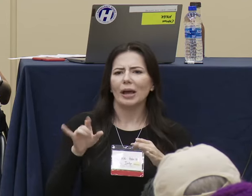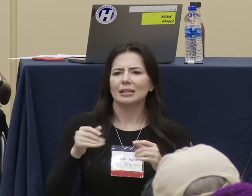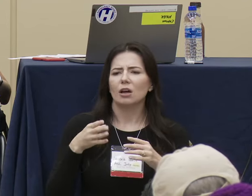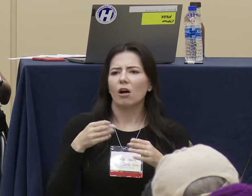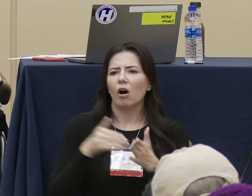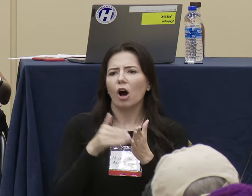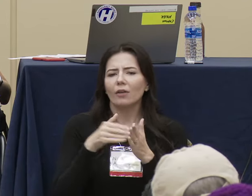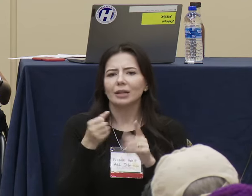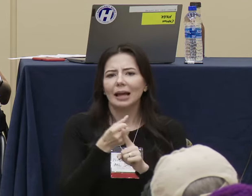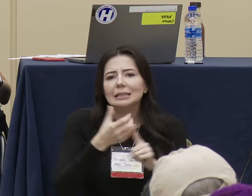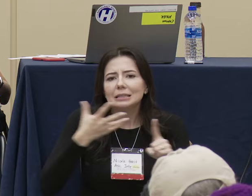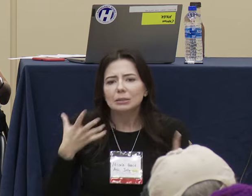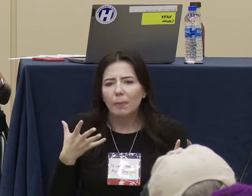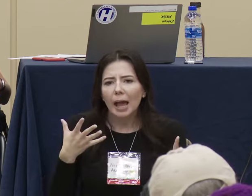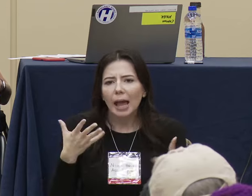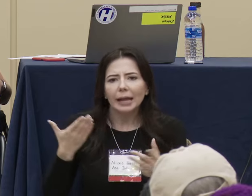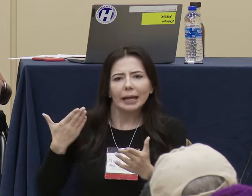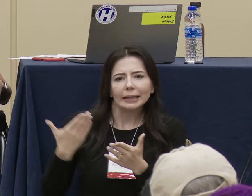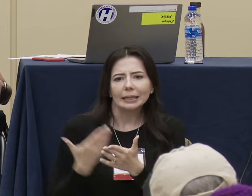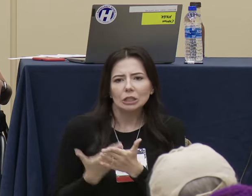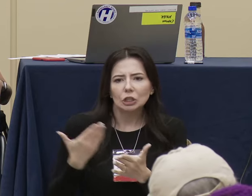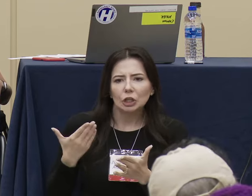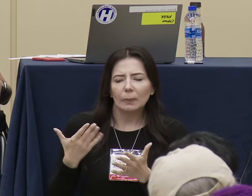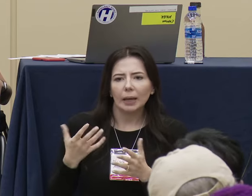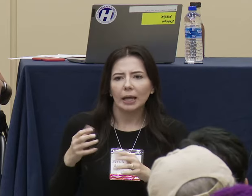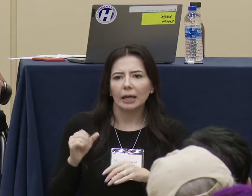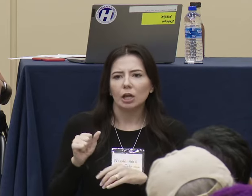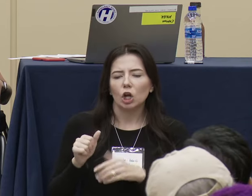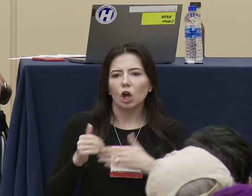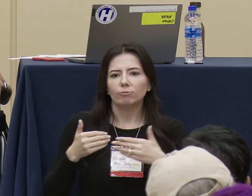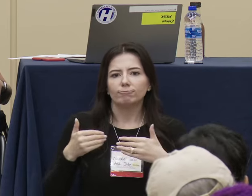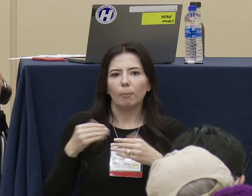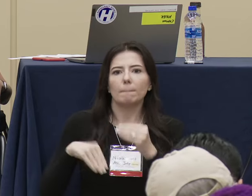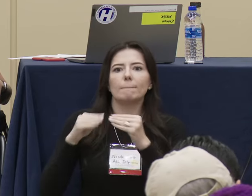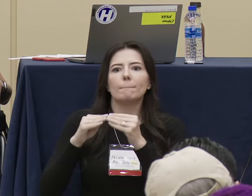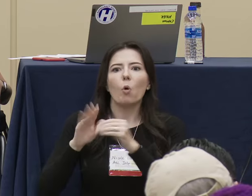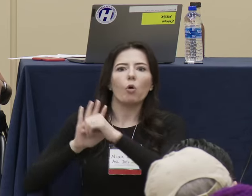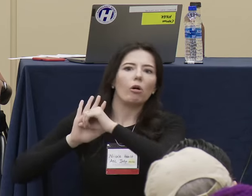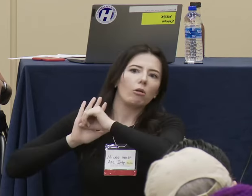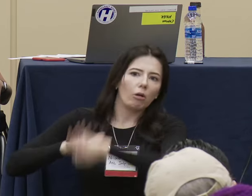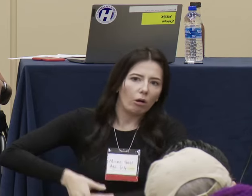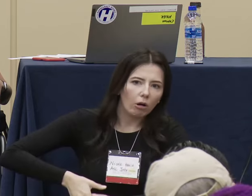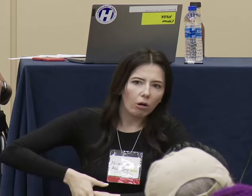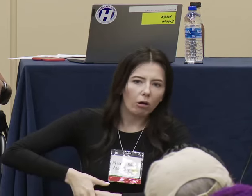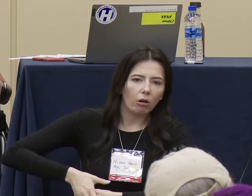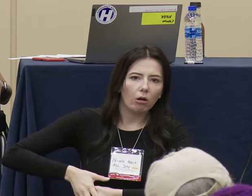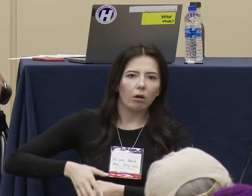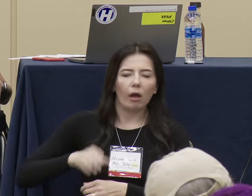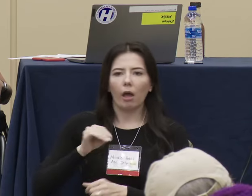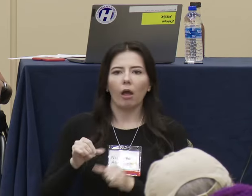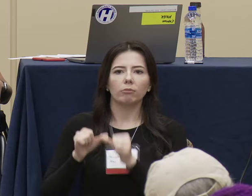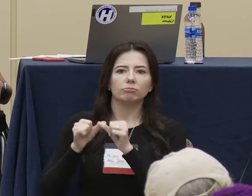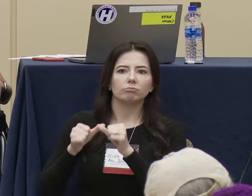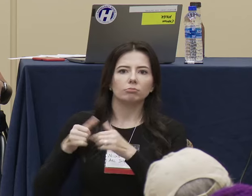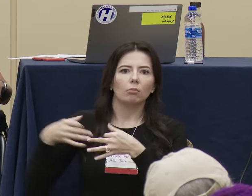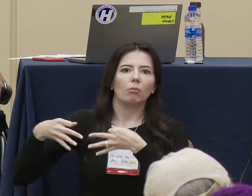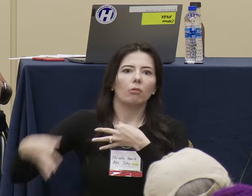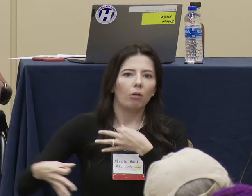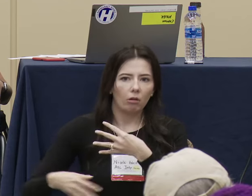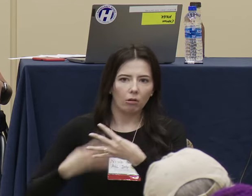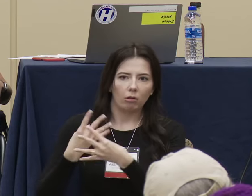and legitimate their further marginalization and incarceration. For